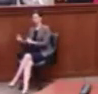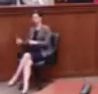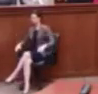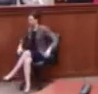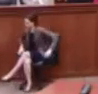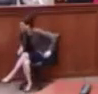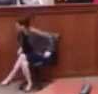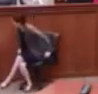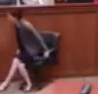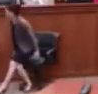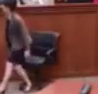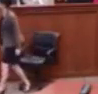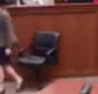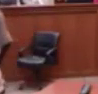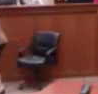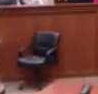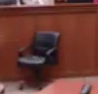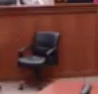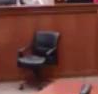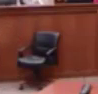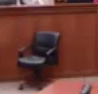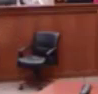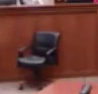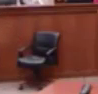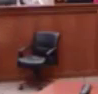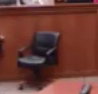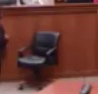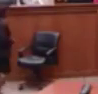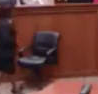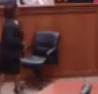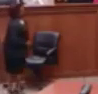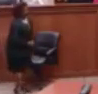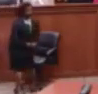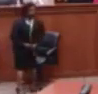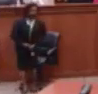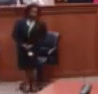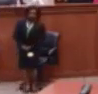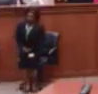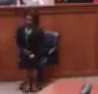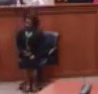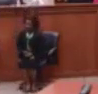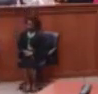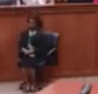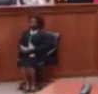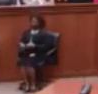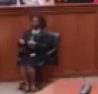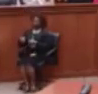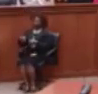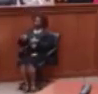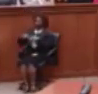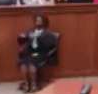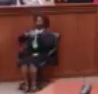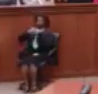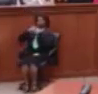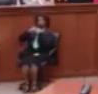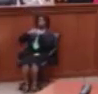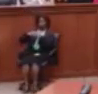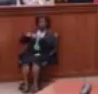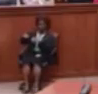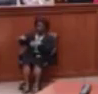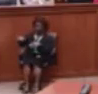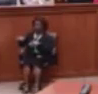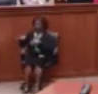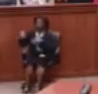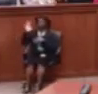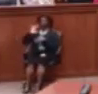Yeah. So, I don't think your mic is on. Yeah. The original Jumpstart regional teams, what